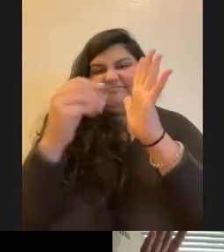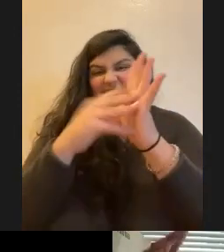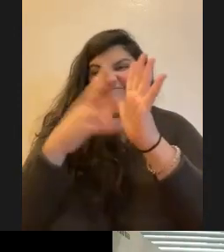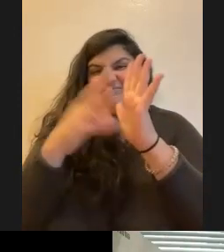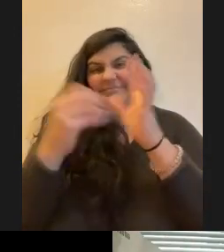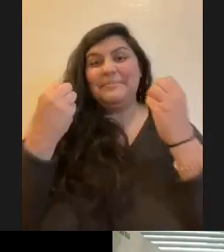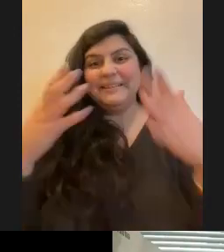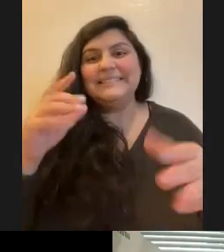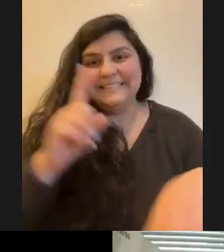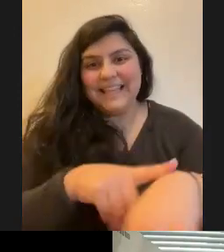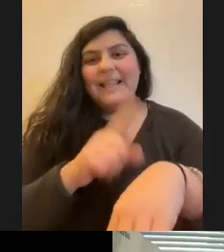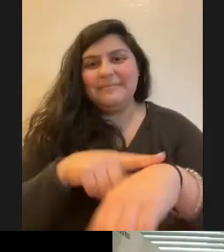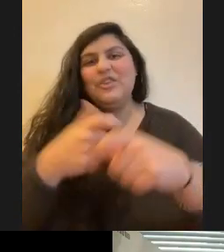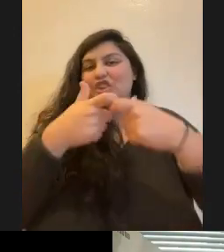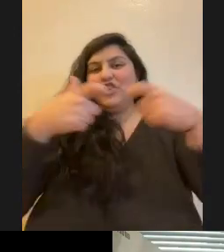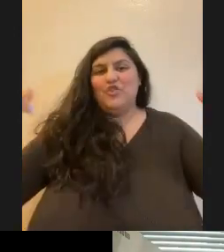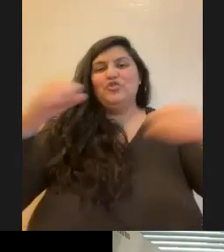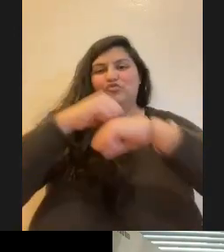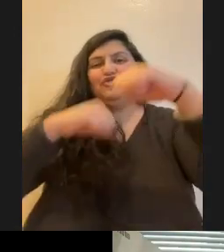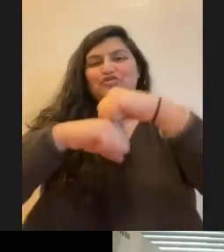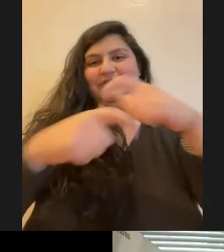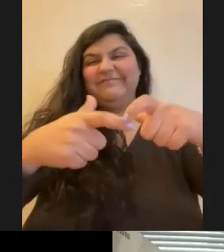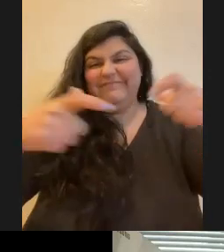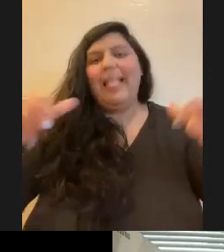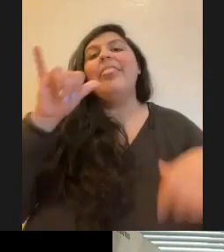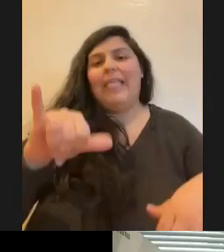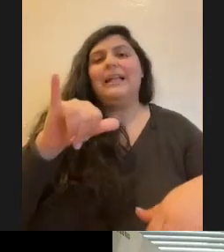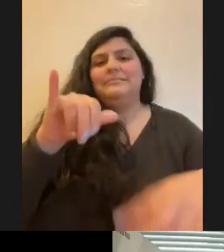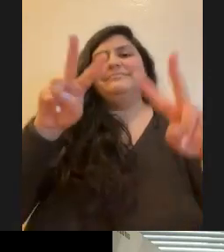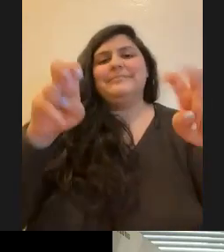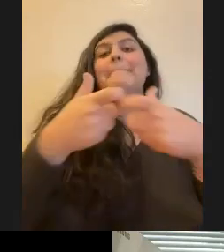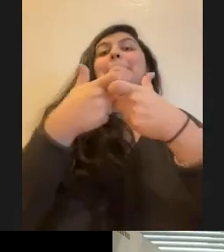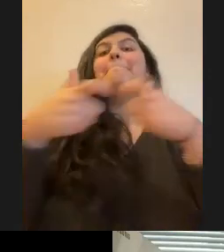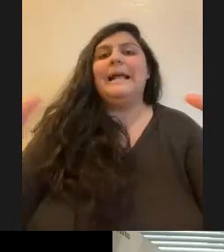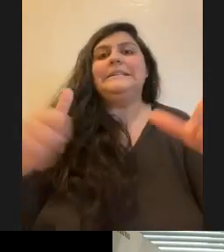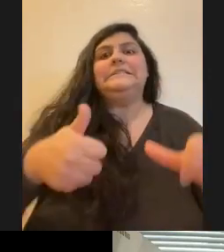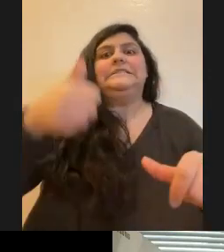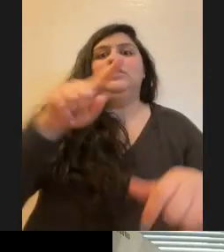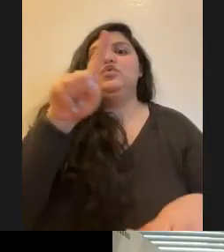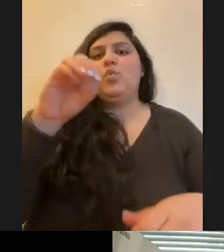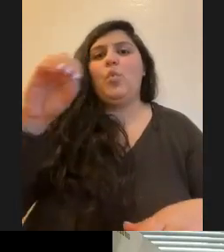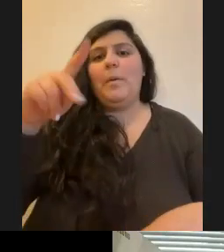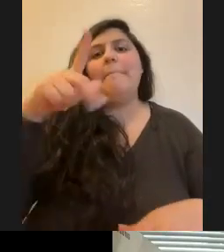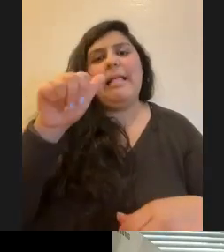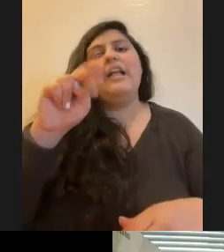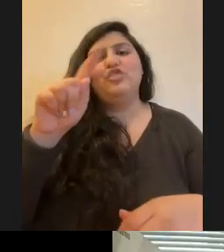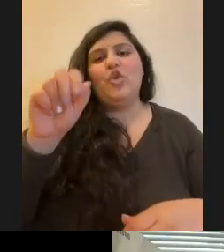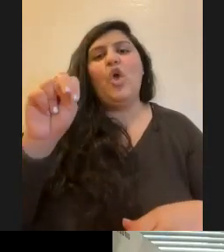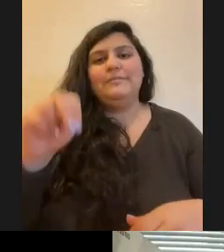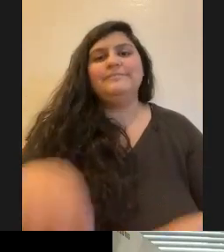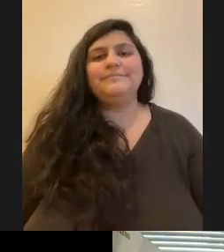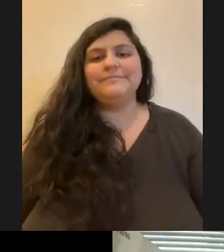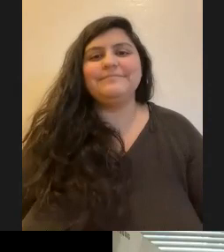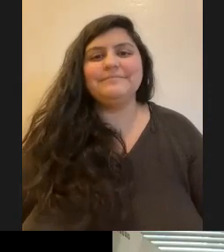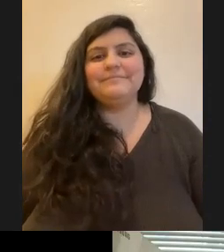a huge structure. That's probably one of the biggest zooplankton animals. Sounds good. For folks who are